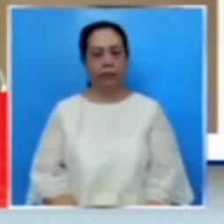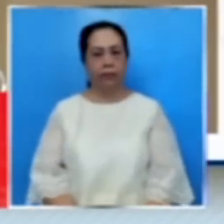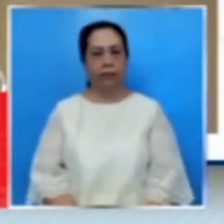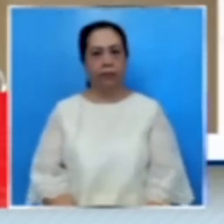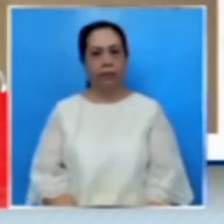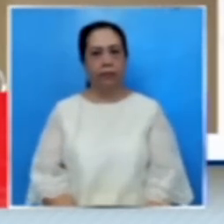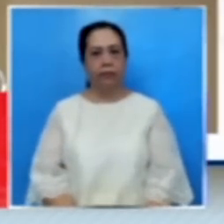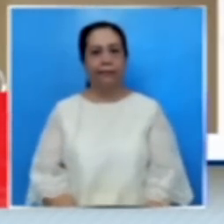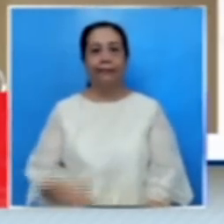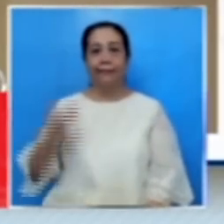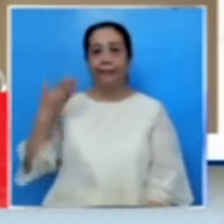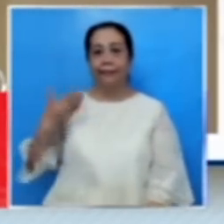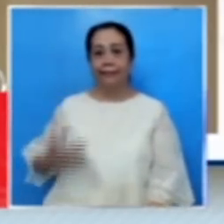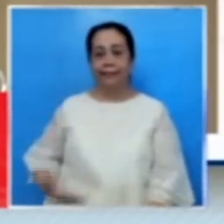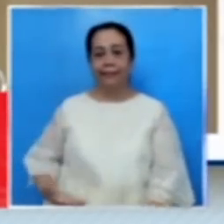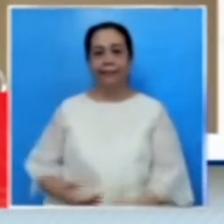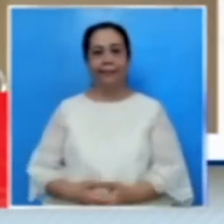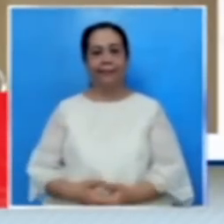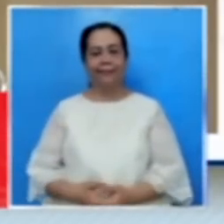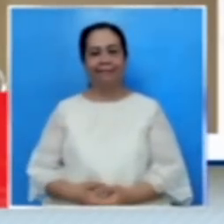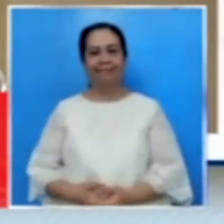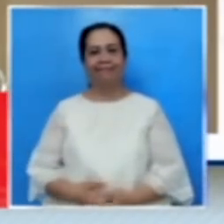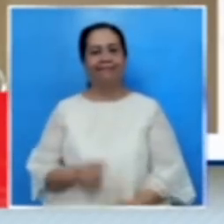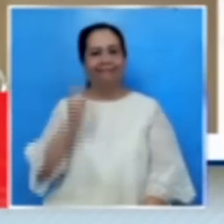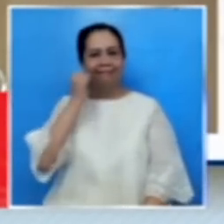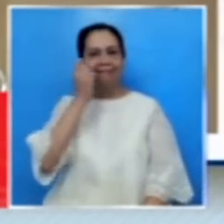Ako po si Inday Sara,